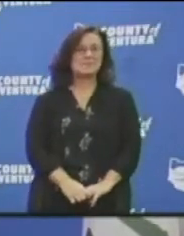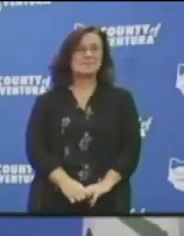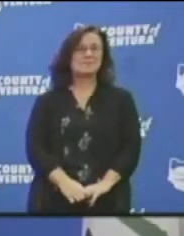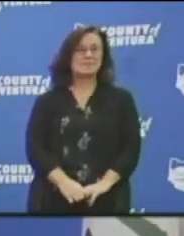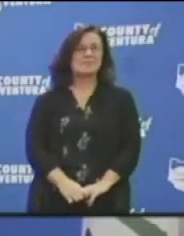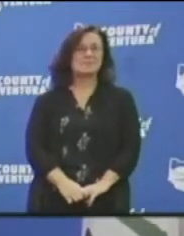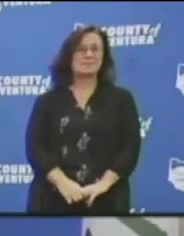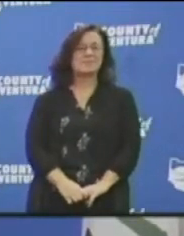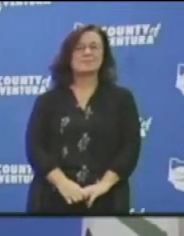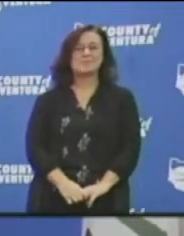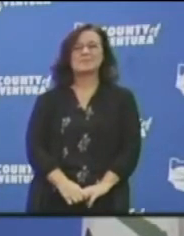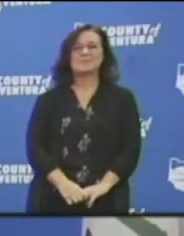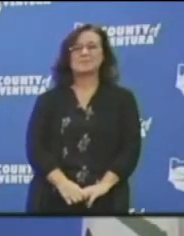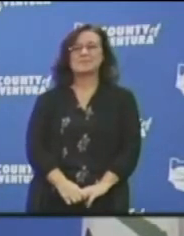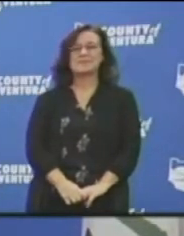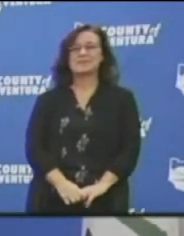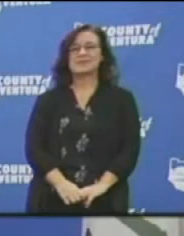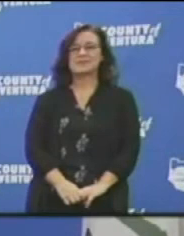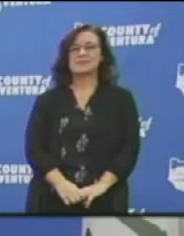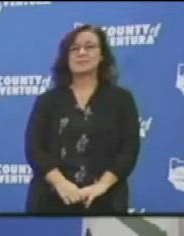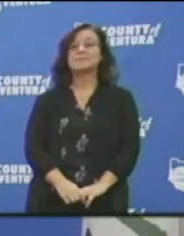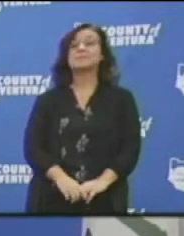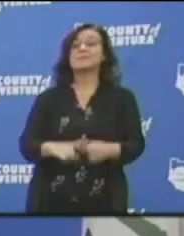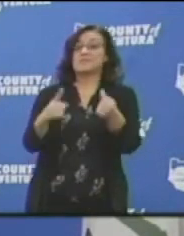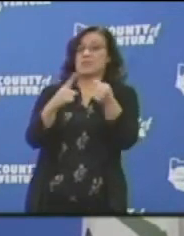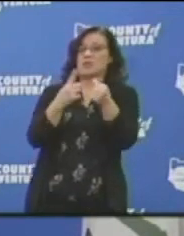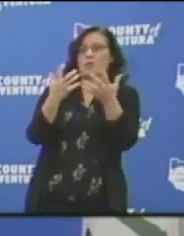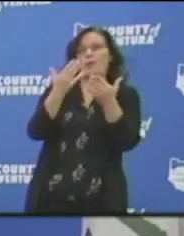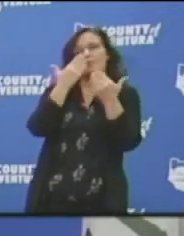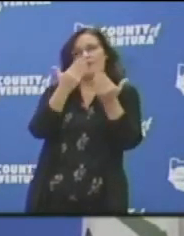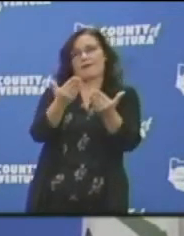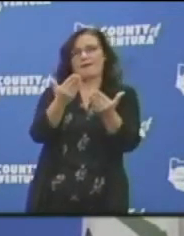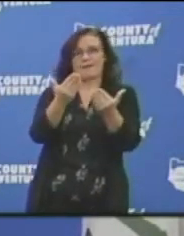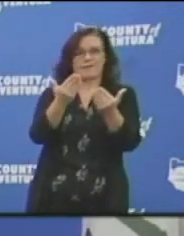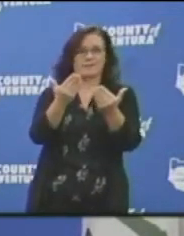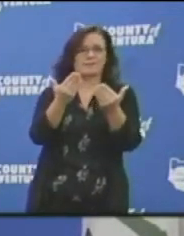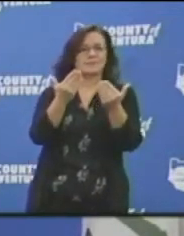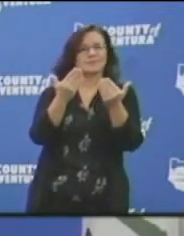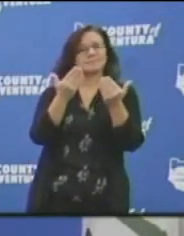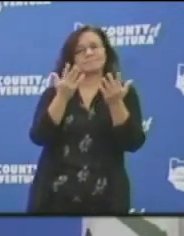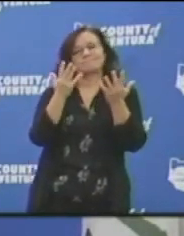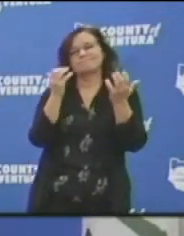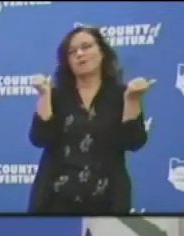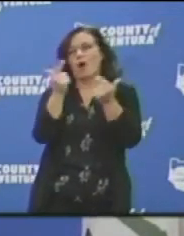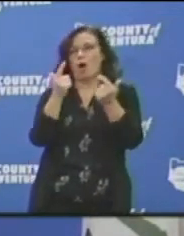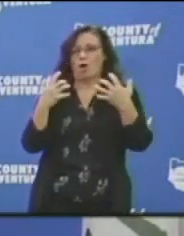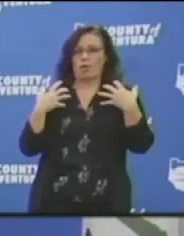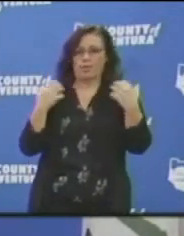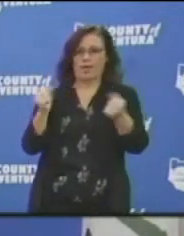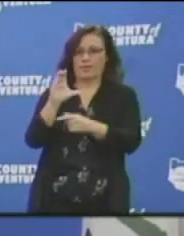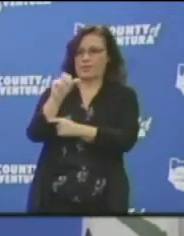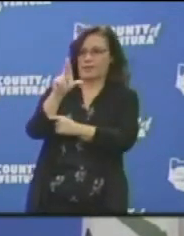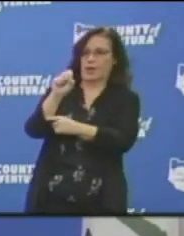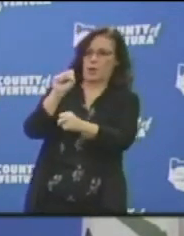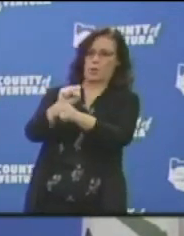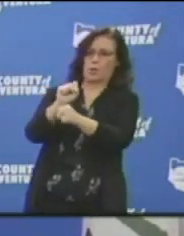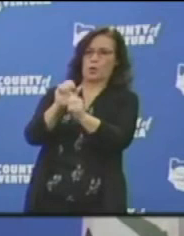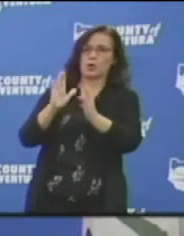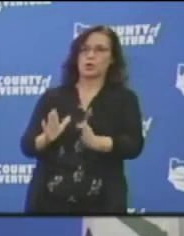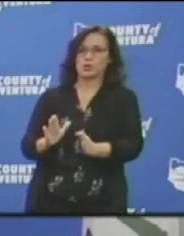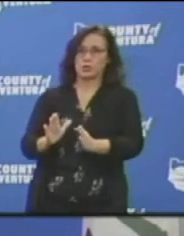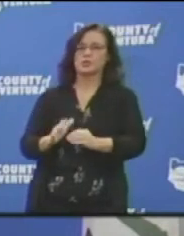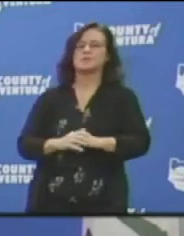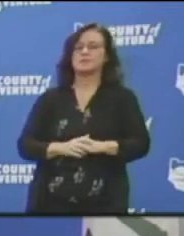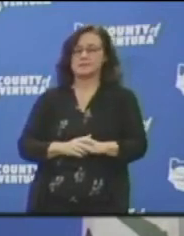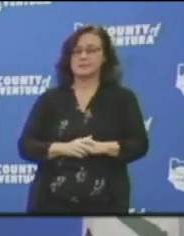So I just wanted to start off by saying thank you so much to the healthcare providers and the